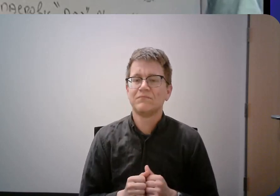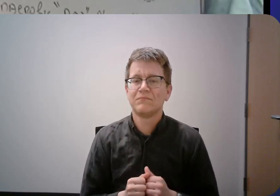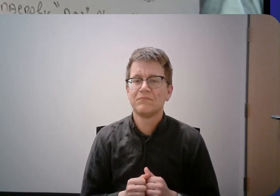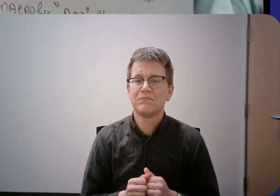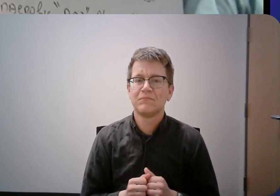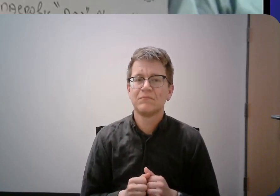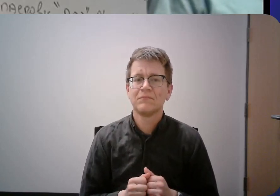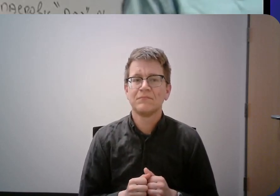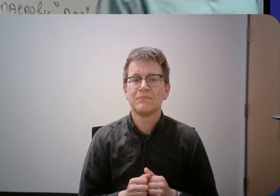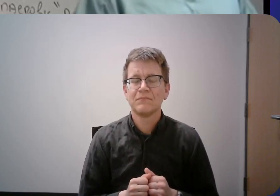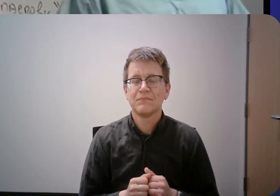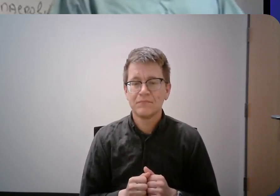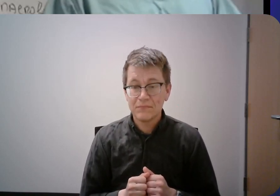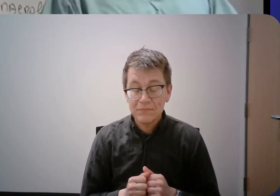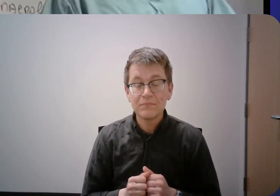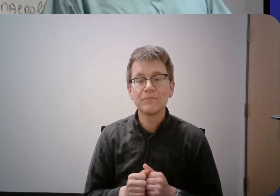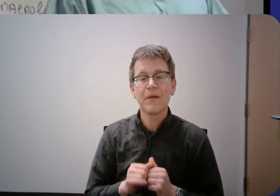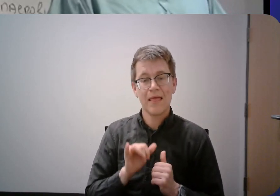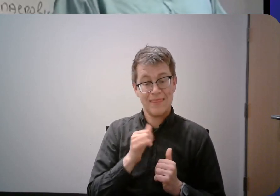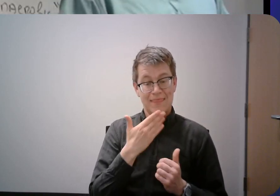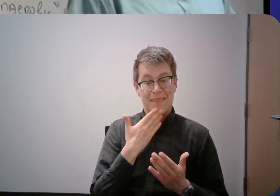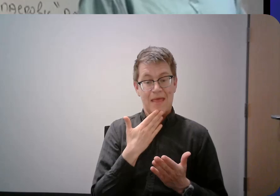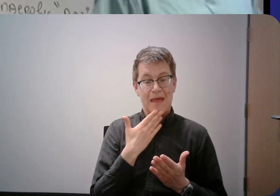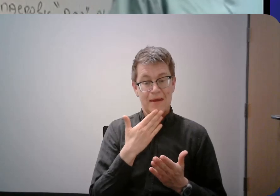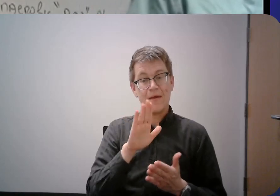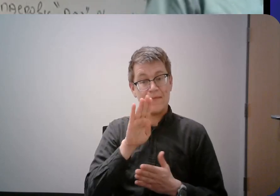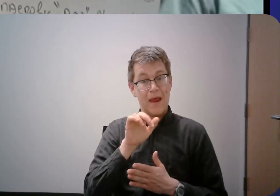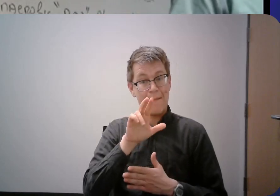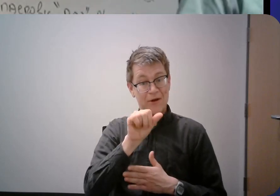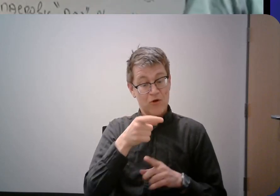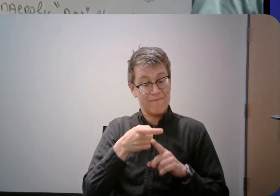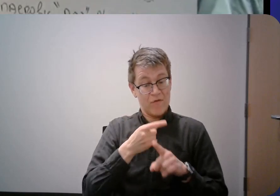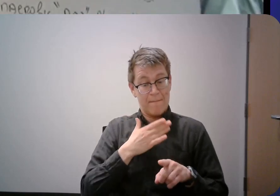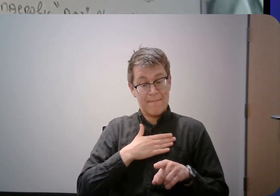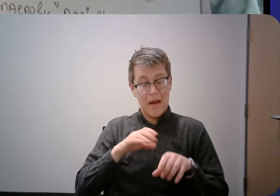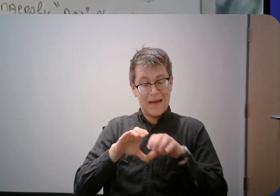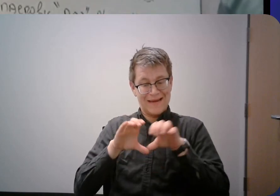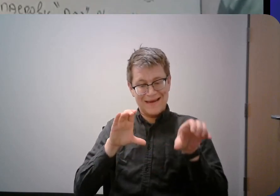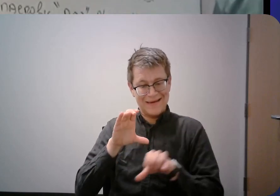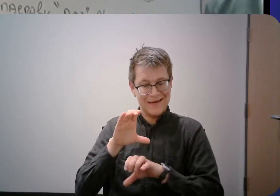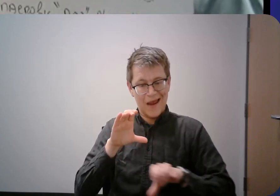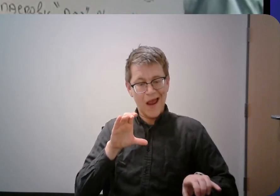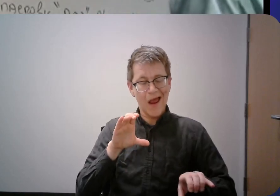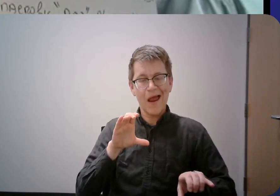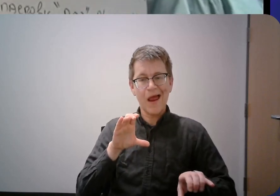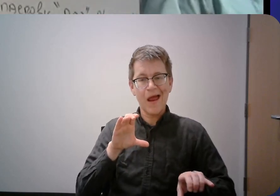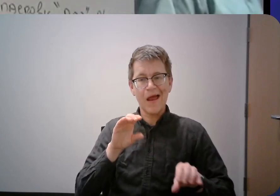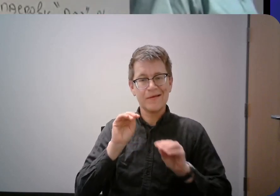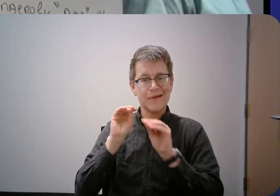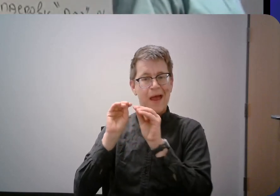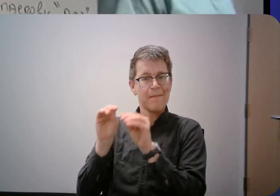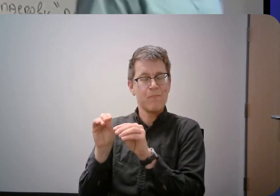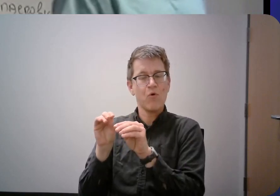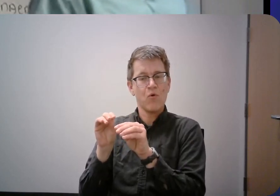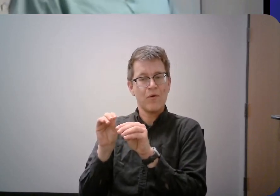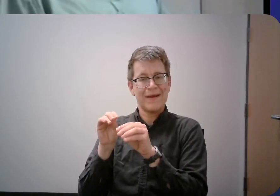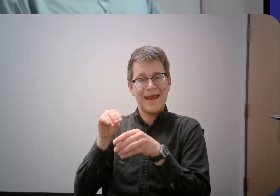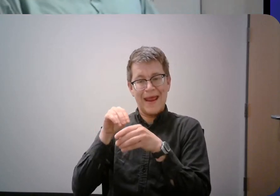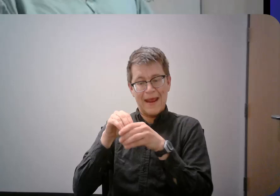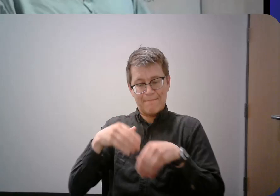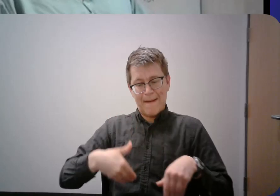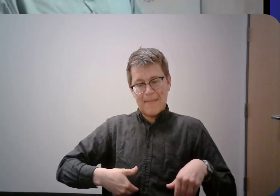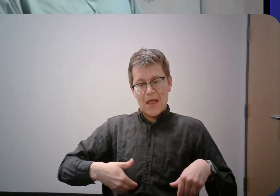likely come down with a deadly disease called peritonitis and more than likely die from it. Even though it was